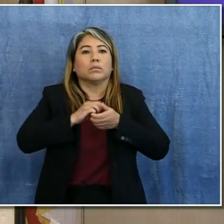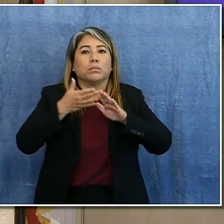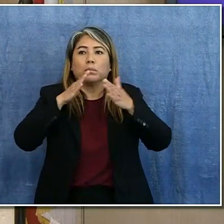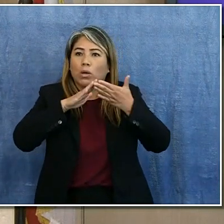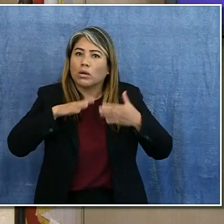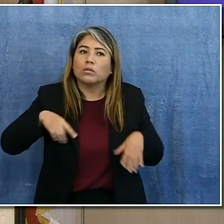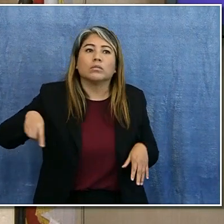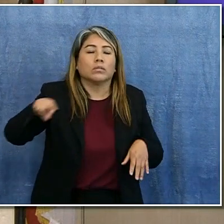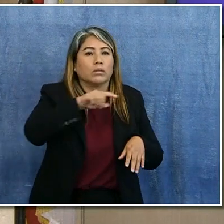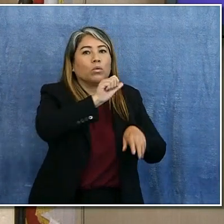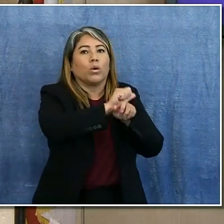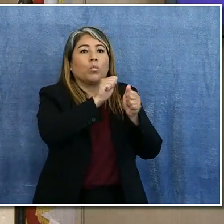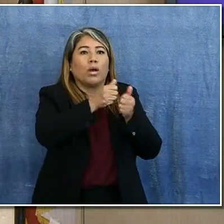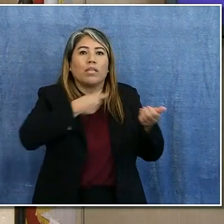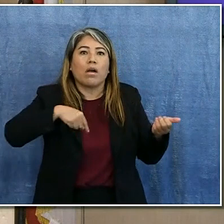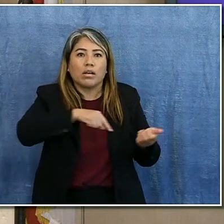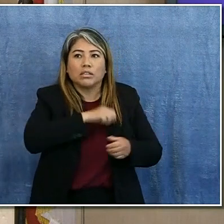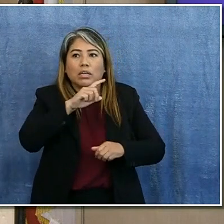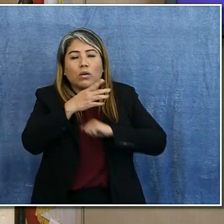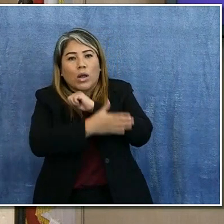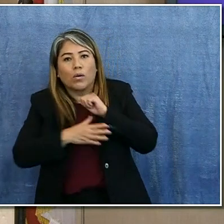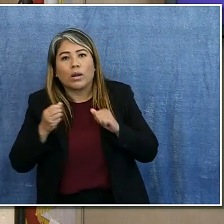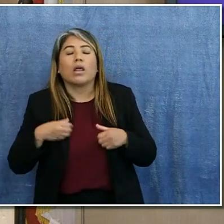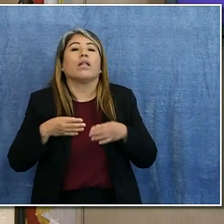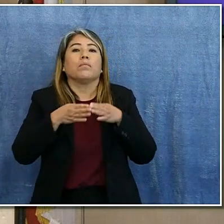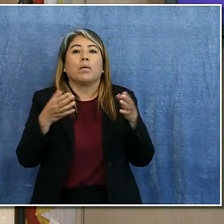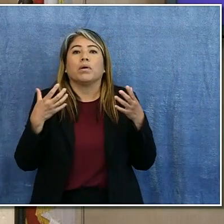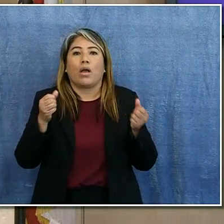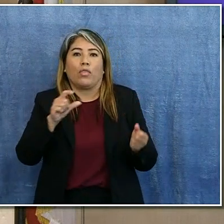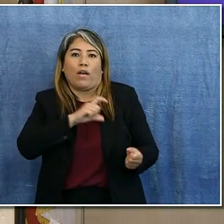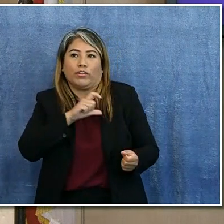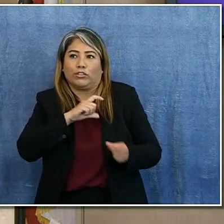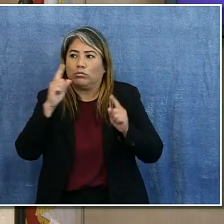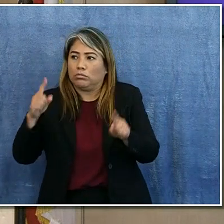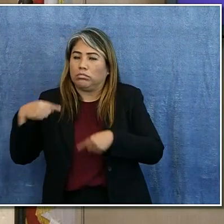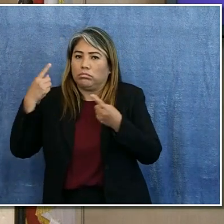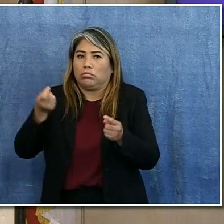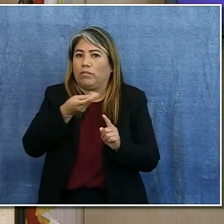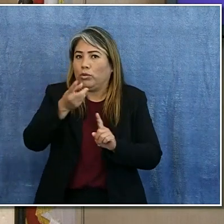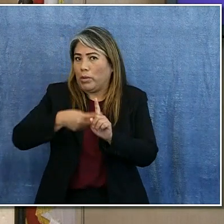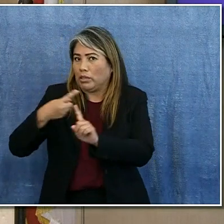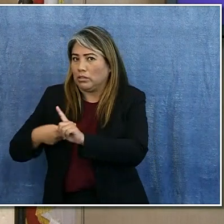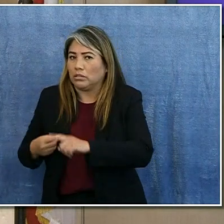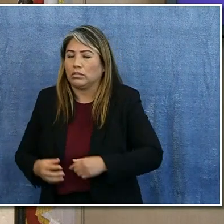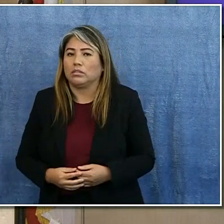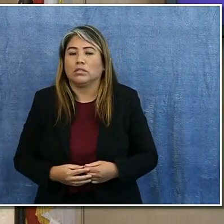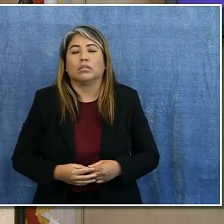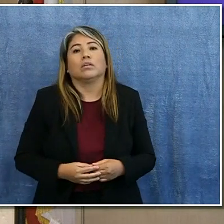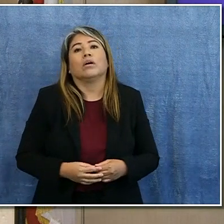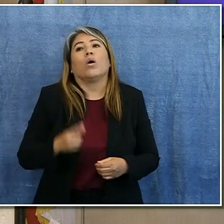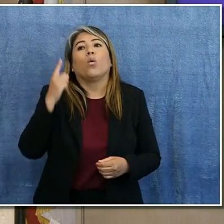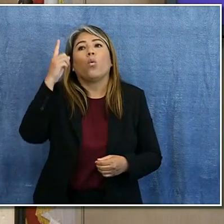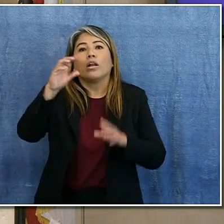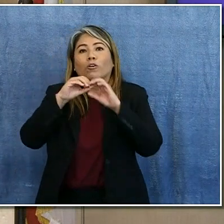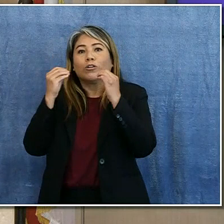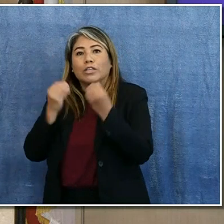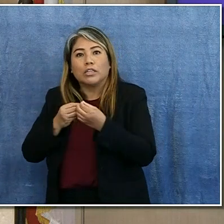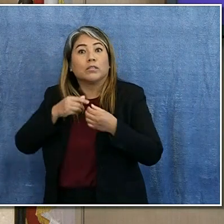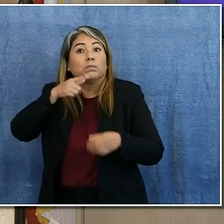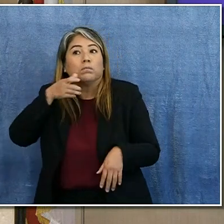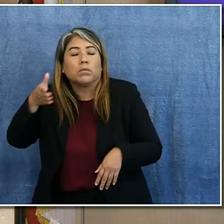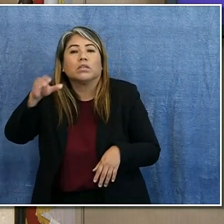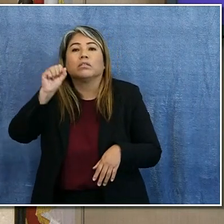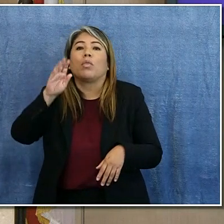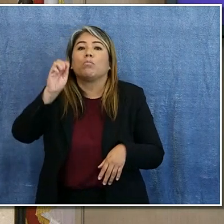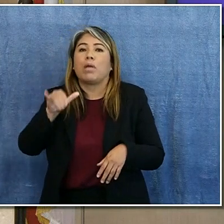hand in hand with the County of San Diego and our public health officers over the last couple of months. One of those is South Bay Community